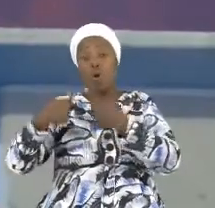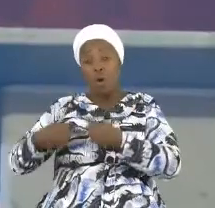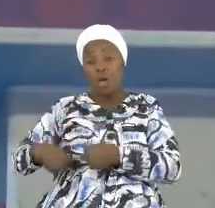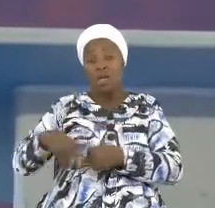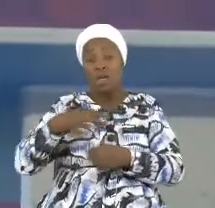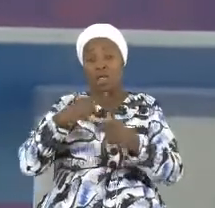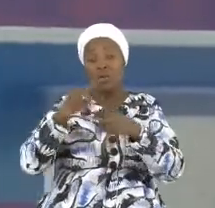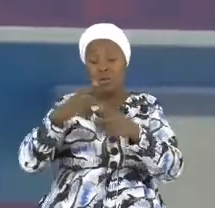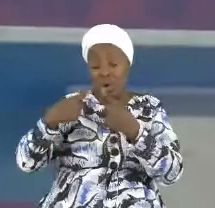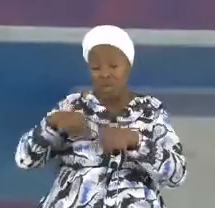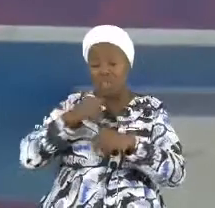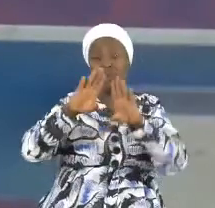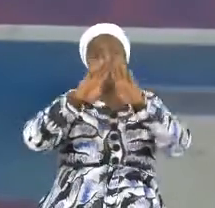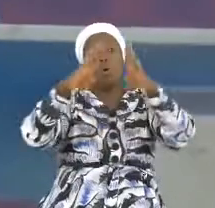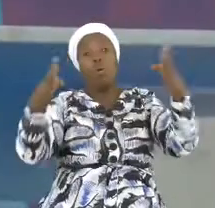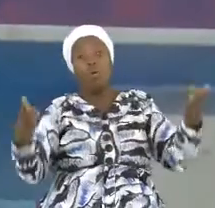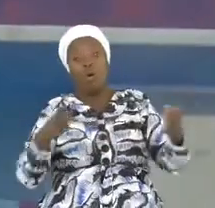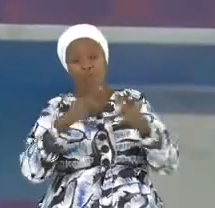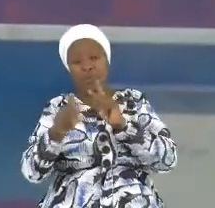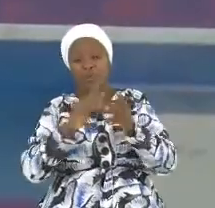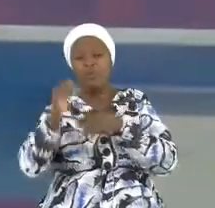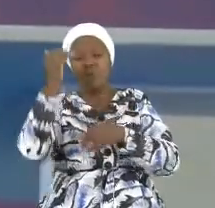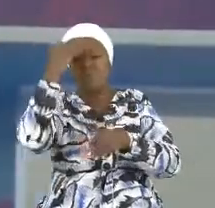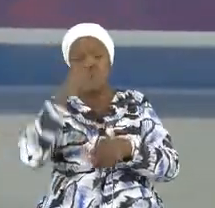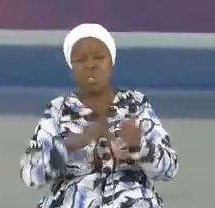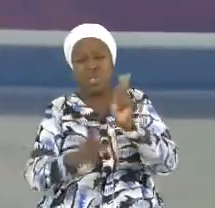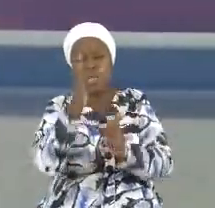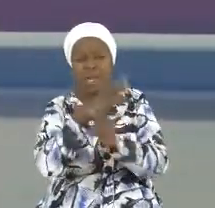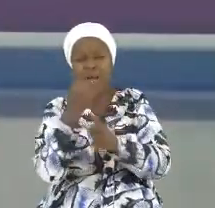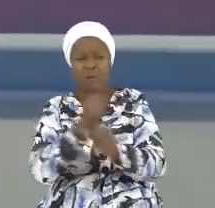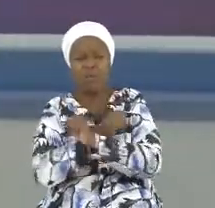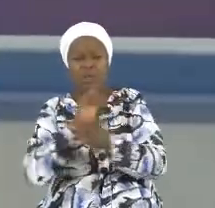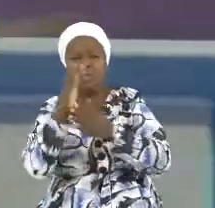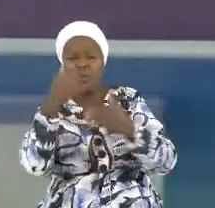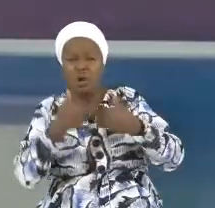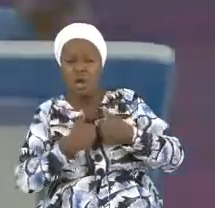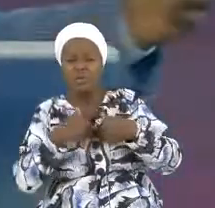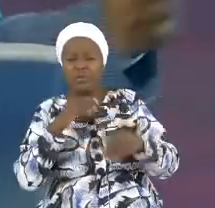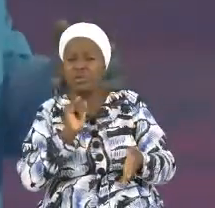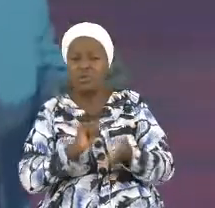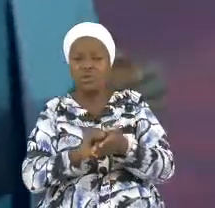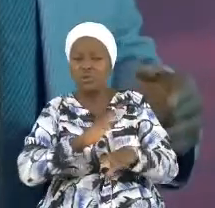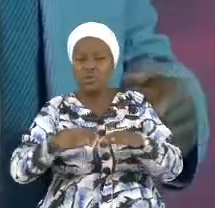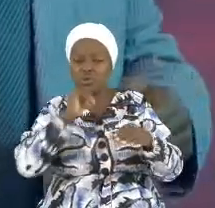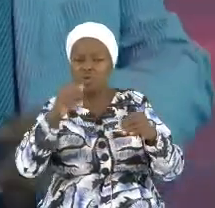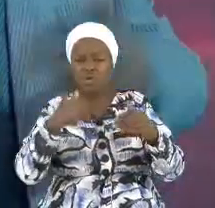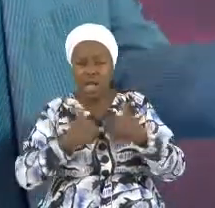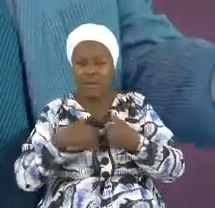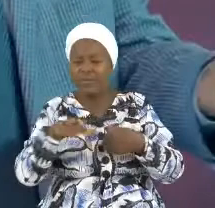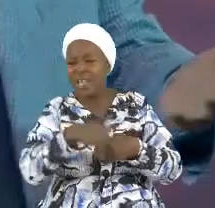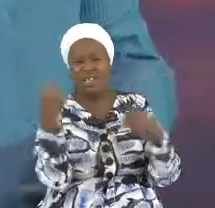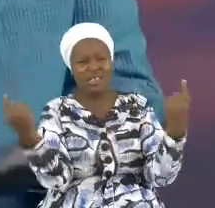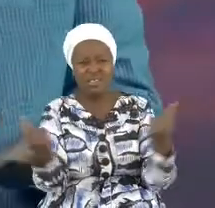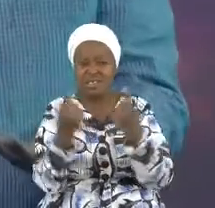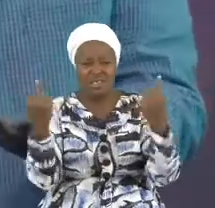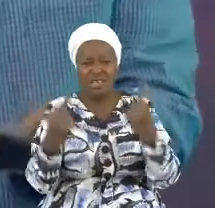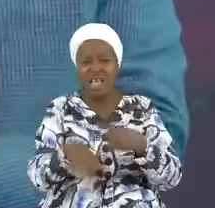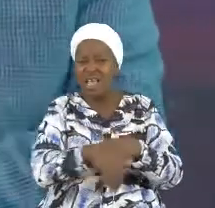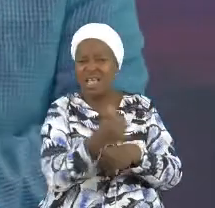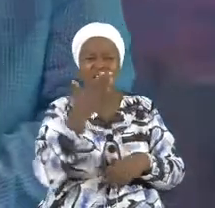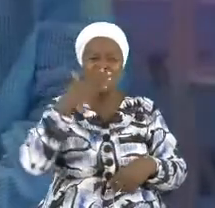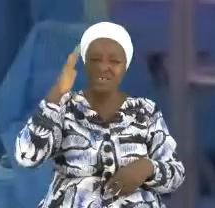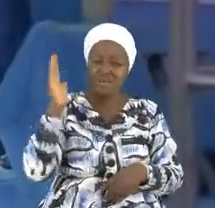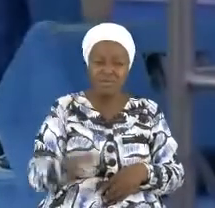of love you have does not have any sin, any immorality, any evil. You don't want to